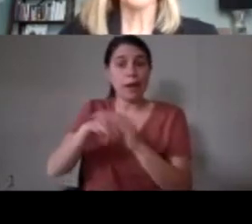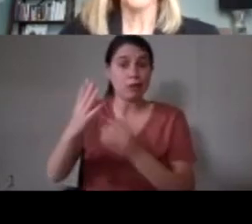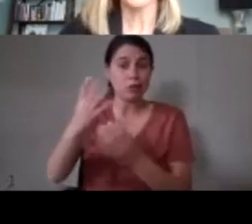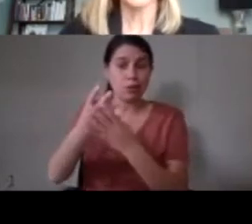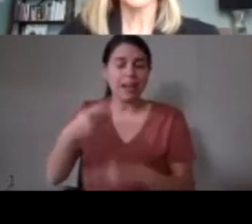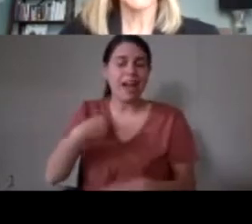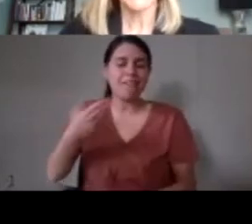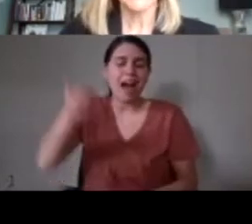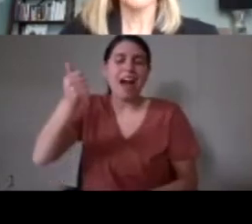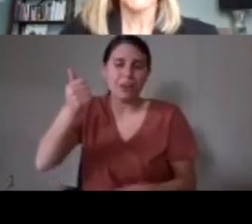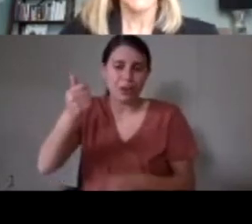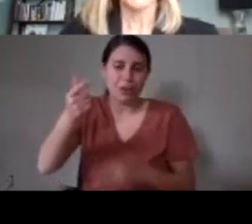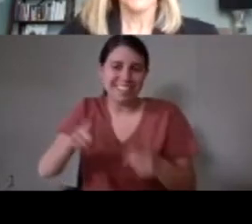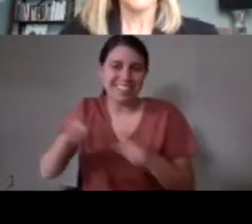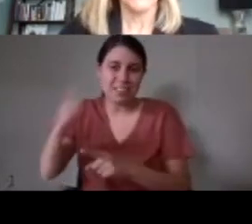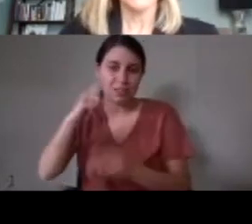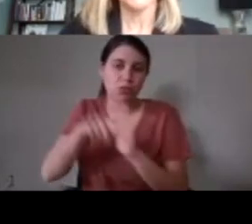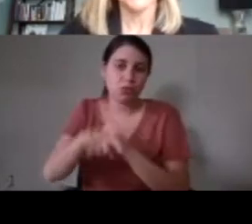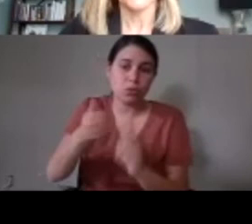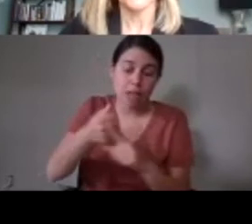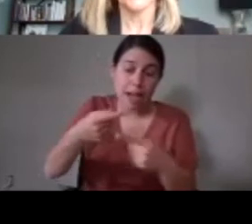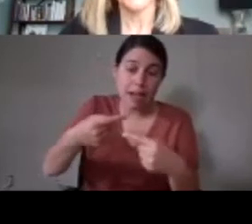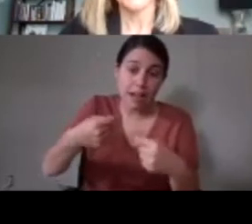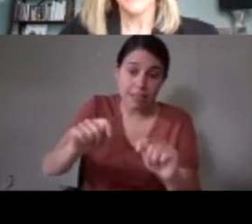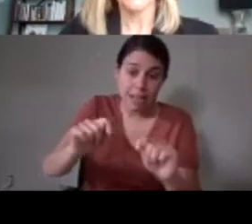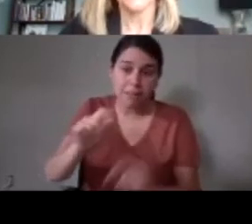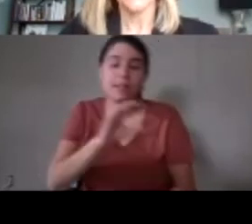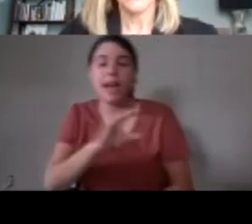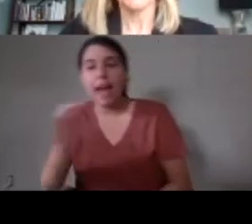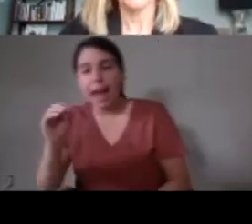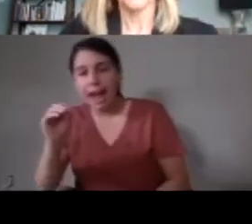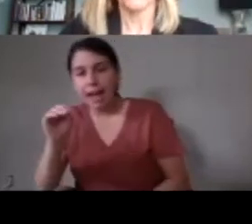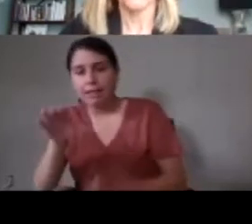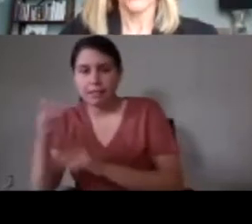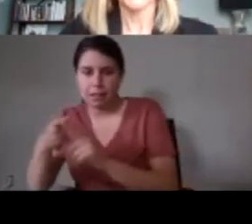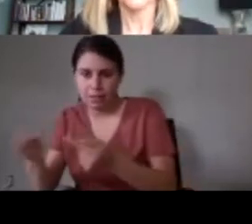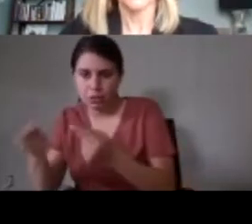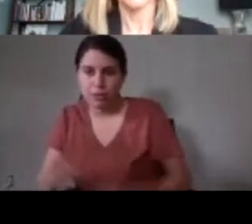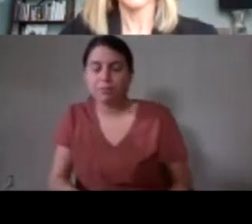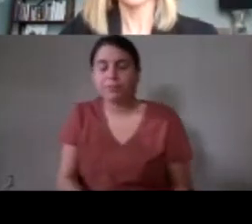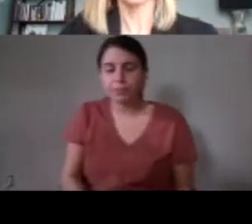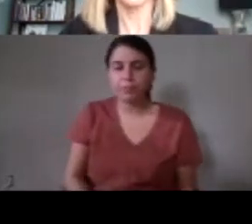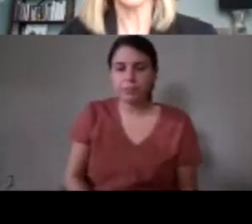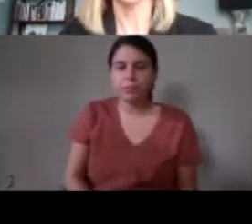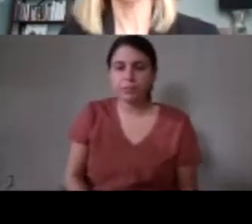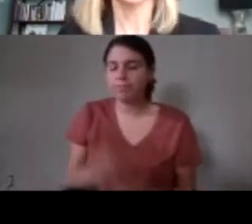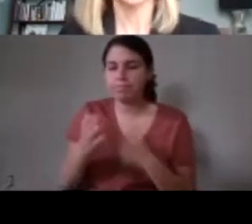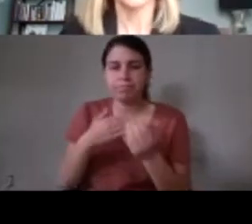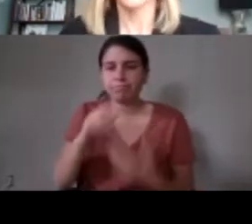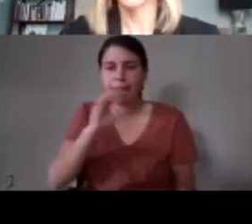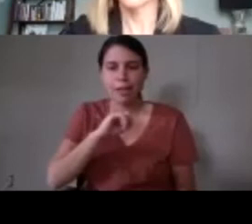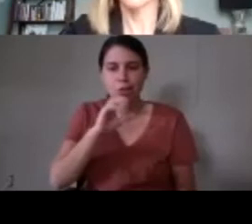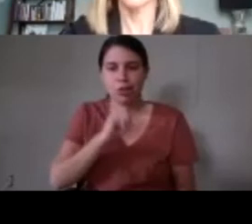both suicide attempt as well as injurious death overall. So regardless of what age